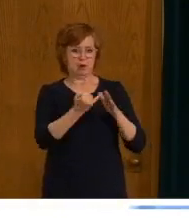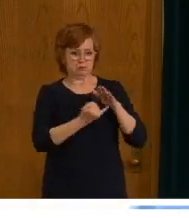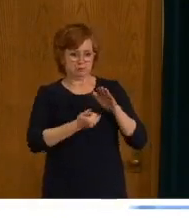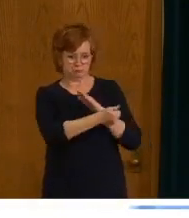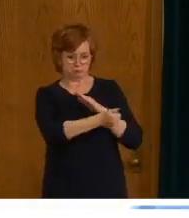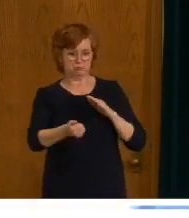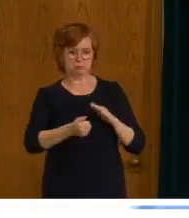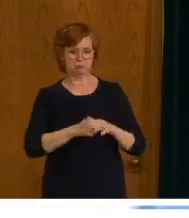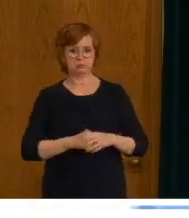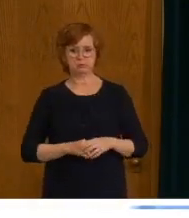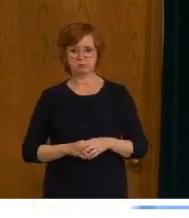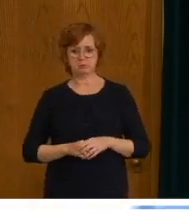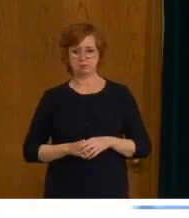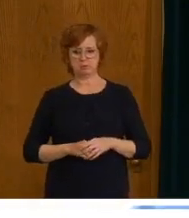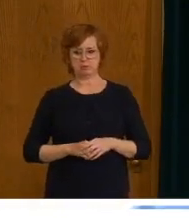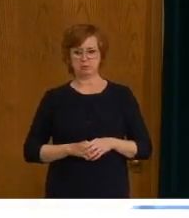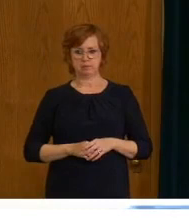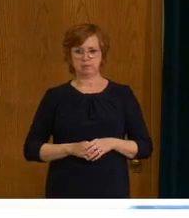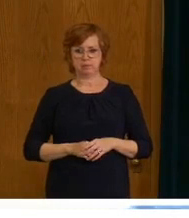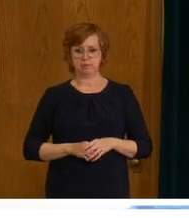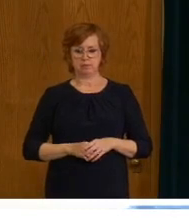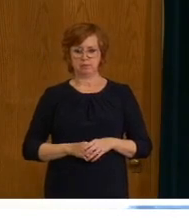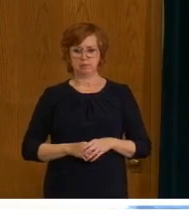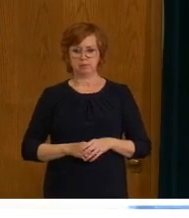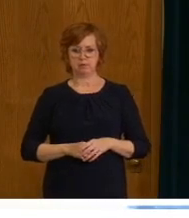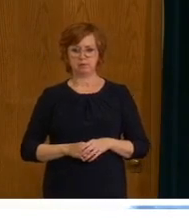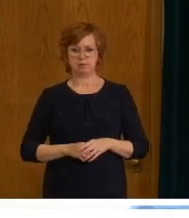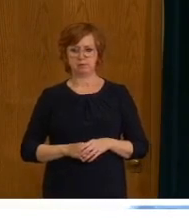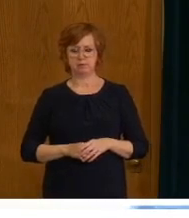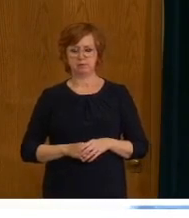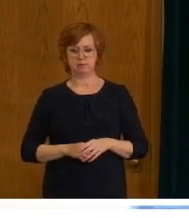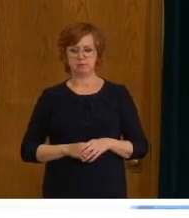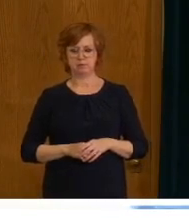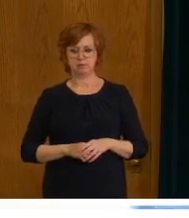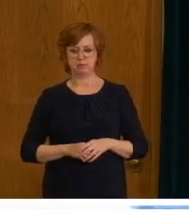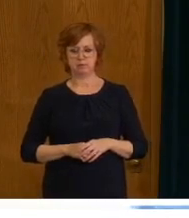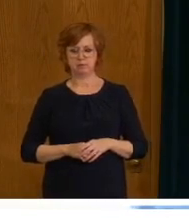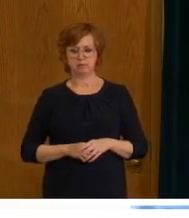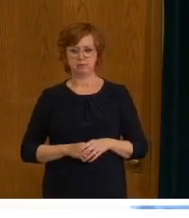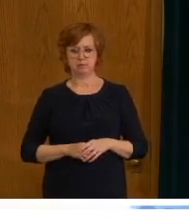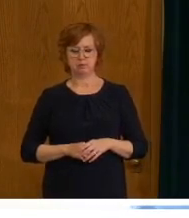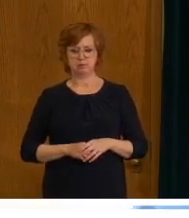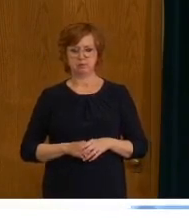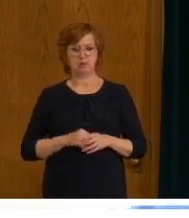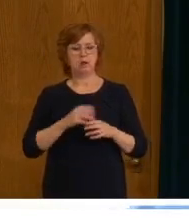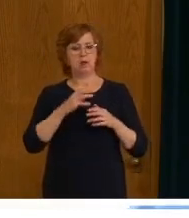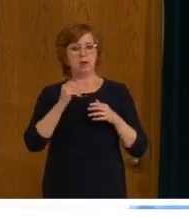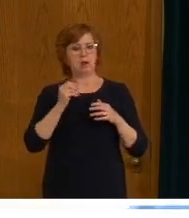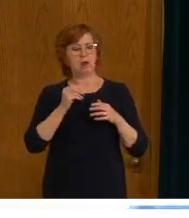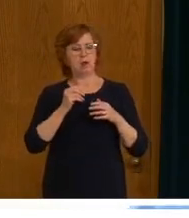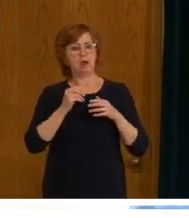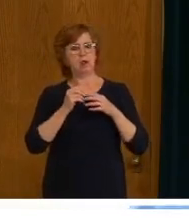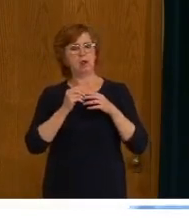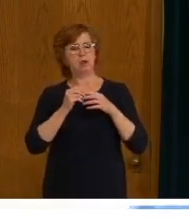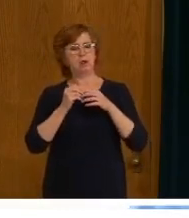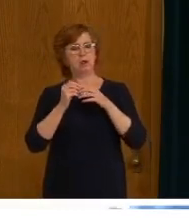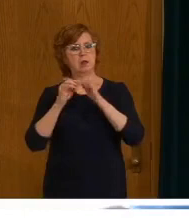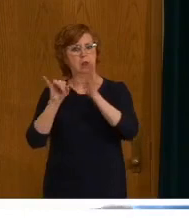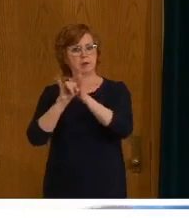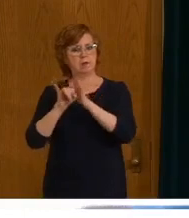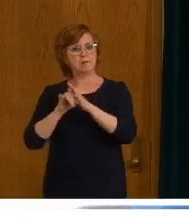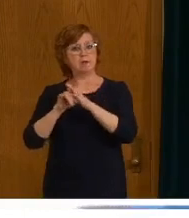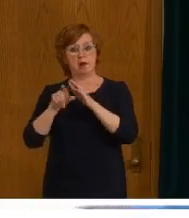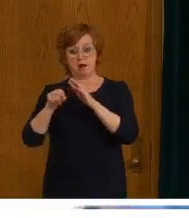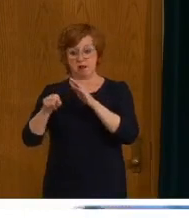and other measures, including offering broad vaccines to under-vaccinated communities. But again, I would really,